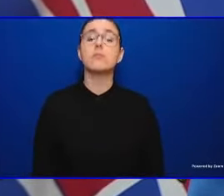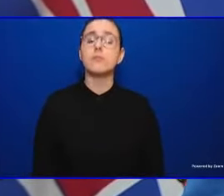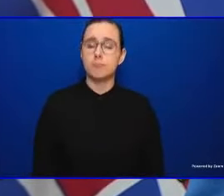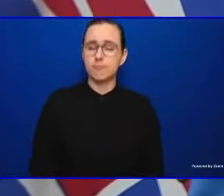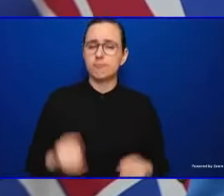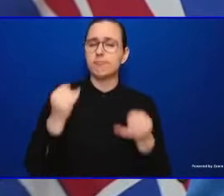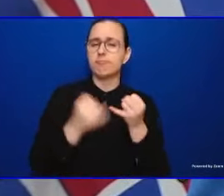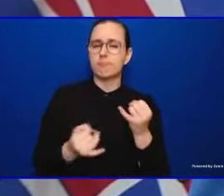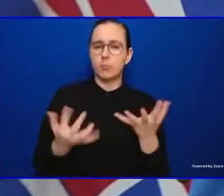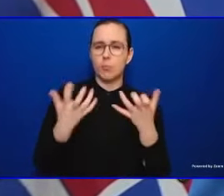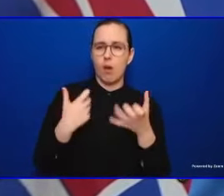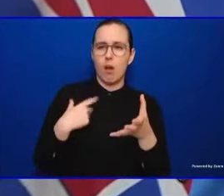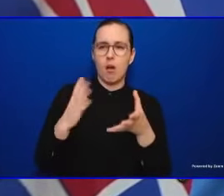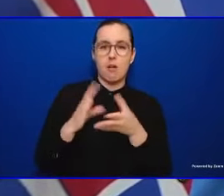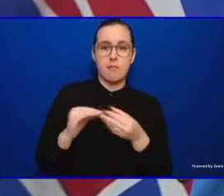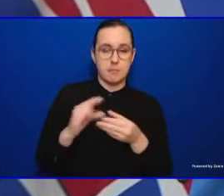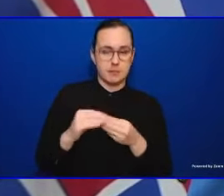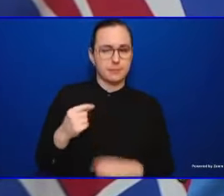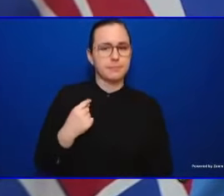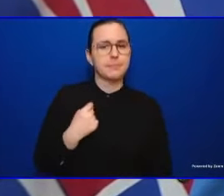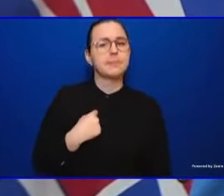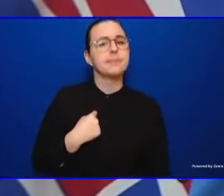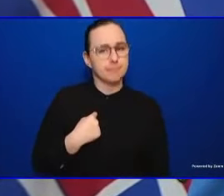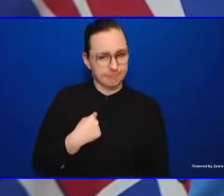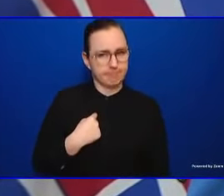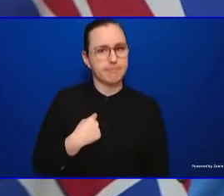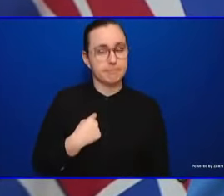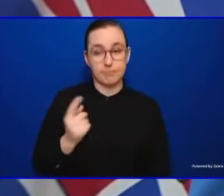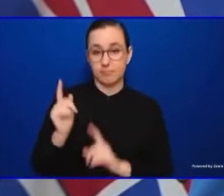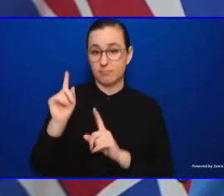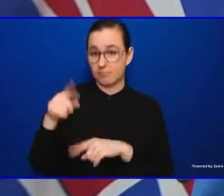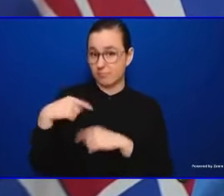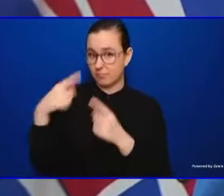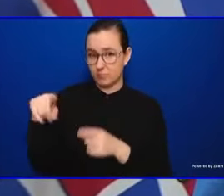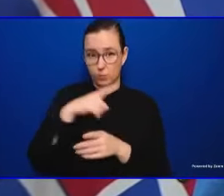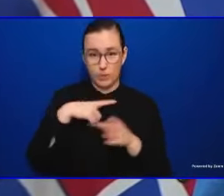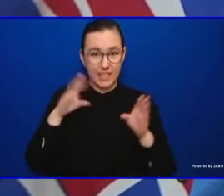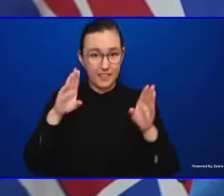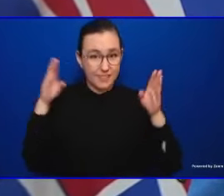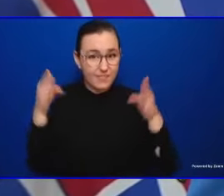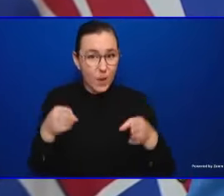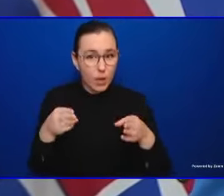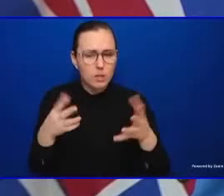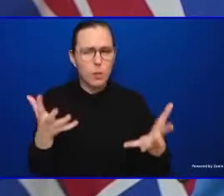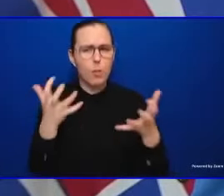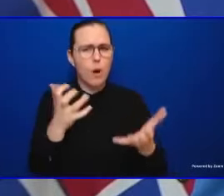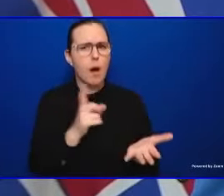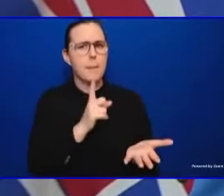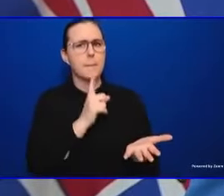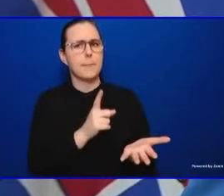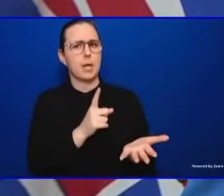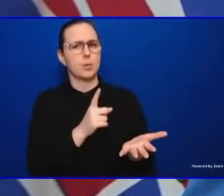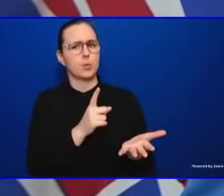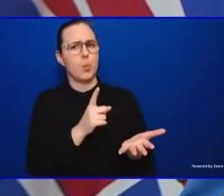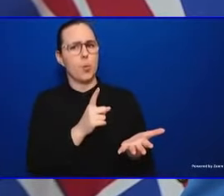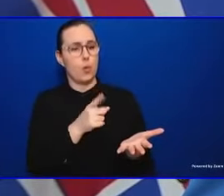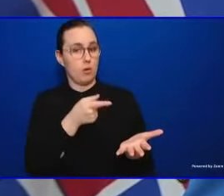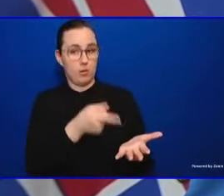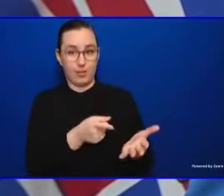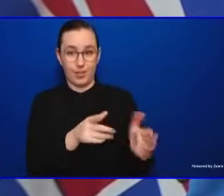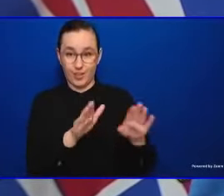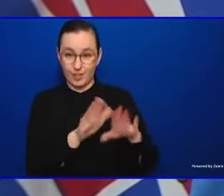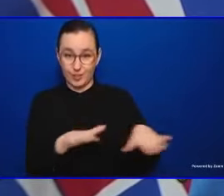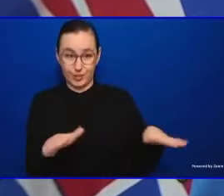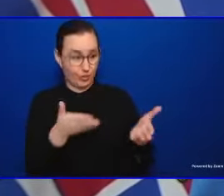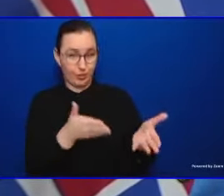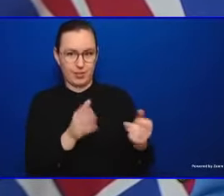we have really focused on ensuring we can continue to keep kids connected to in-person learning throughout this pandemic. Extraordinary